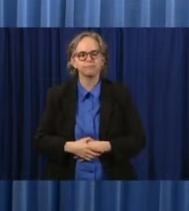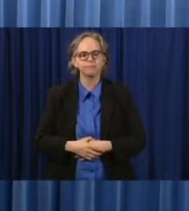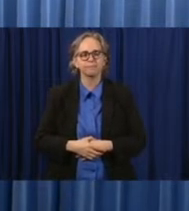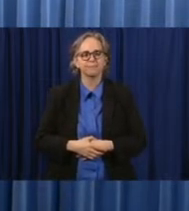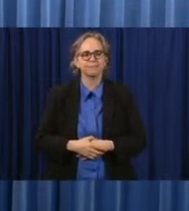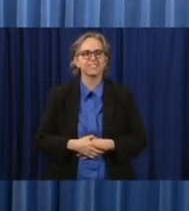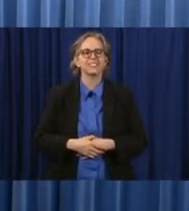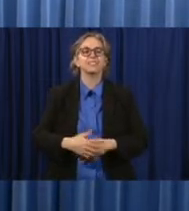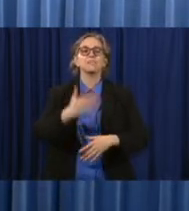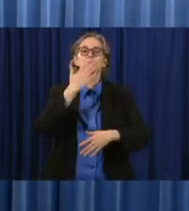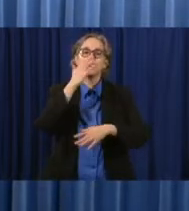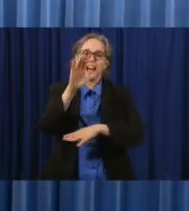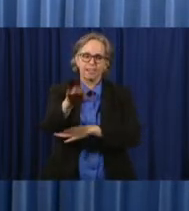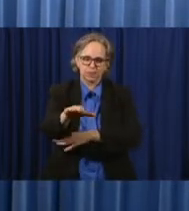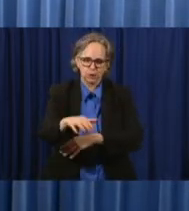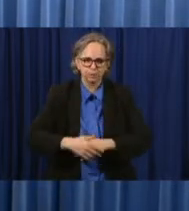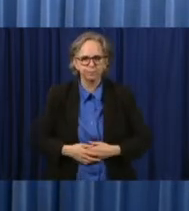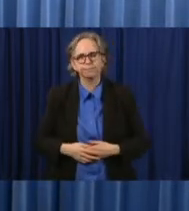Good afternoon.